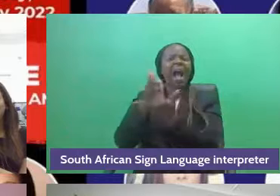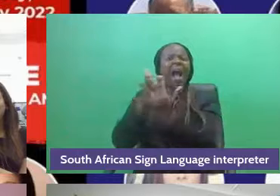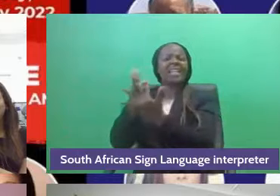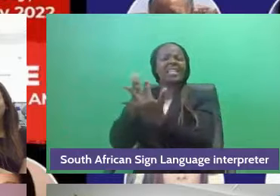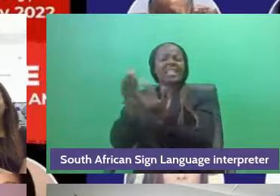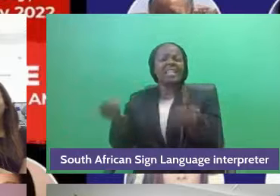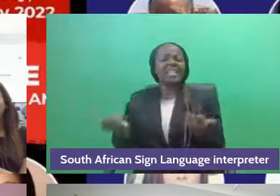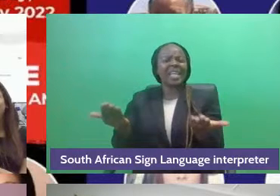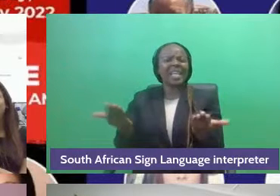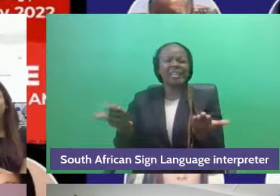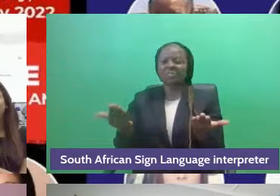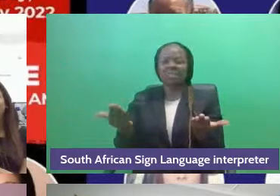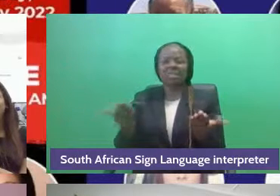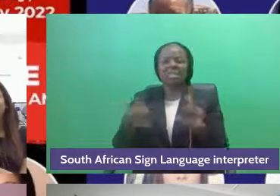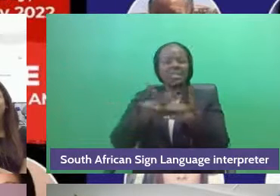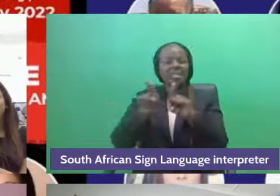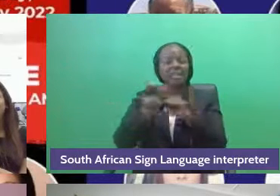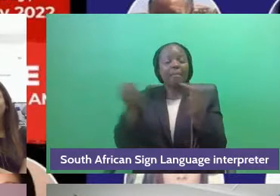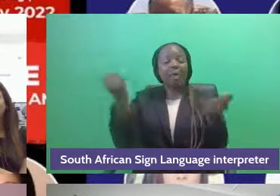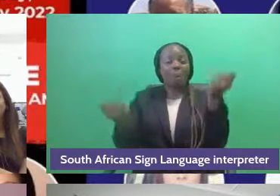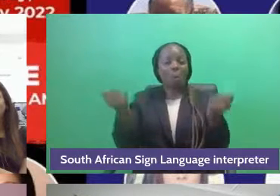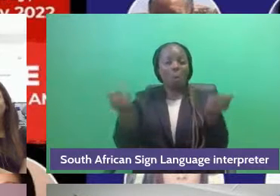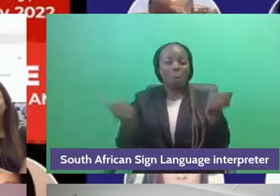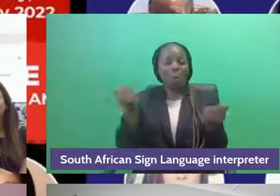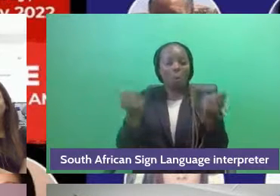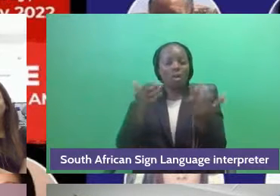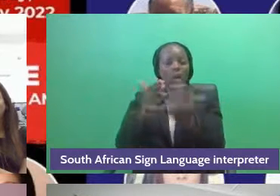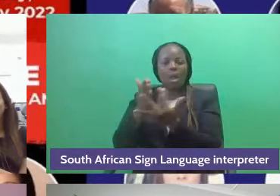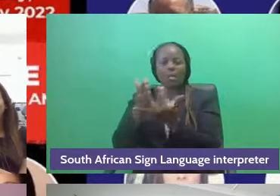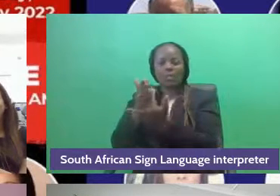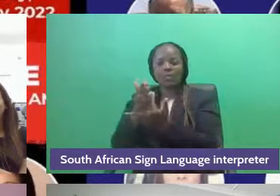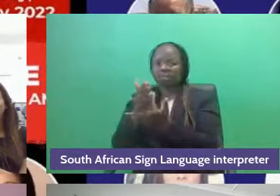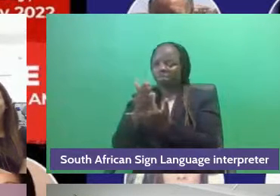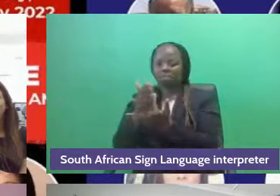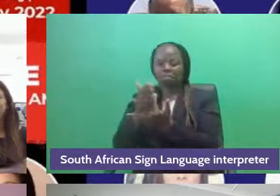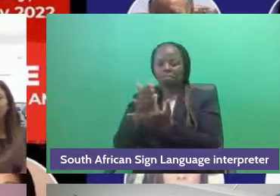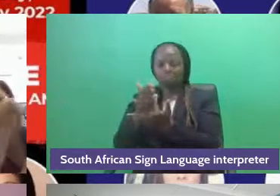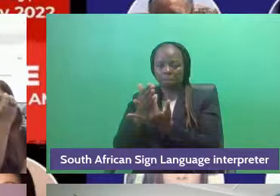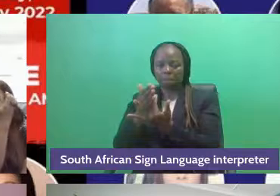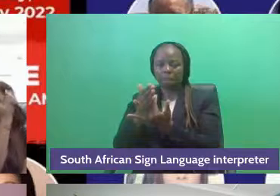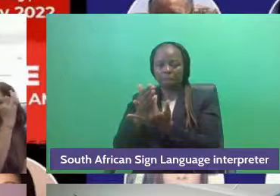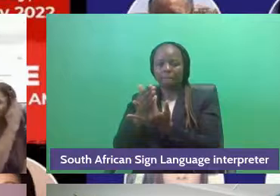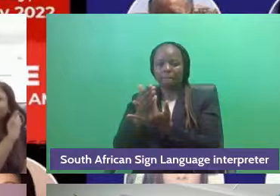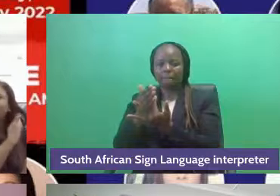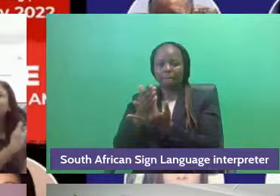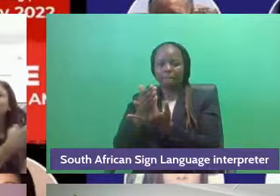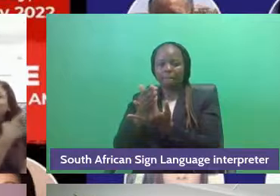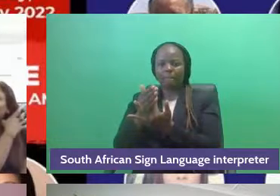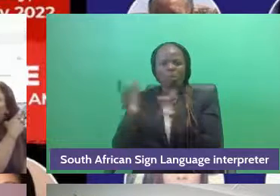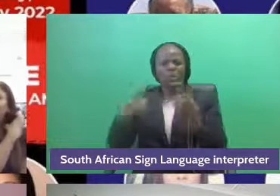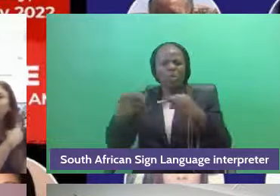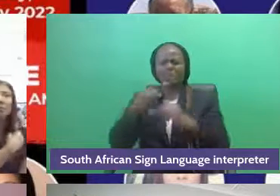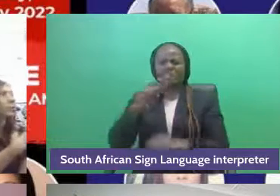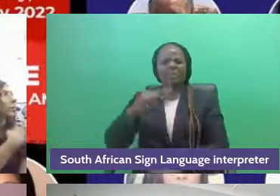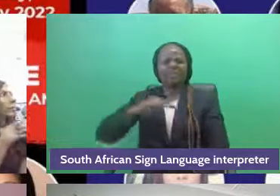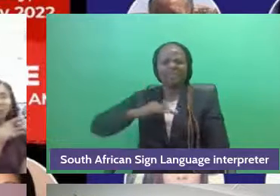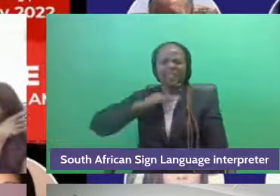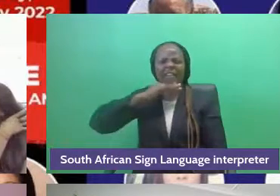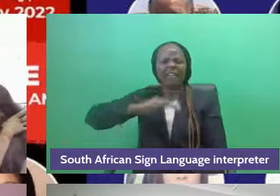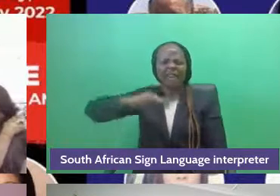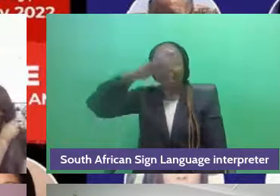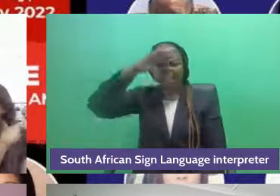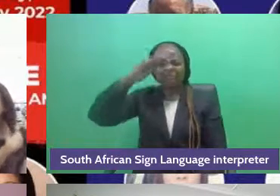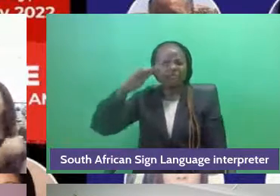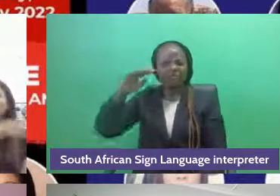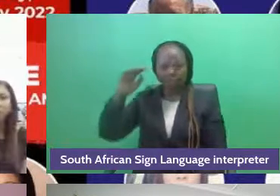services and the justice, they don't access justice. So now we say enough is enough. As